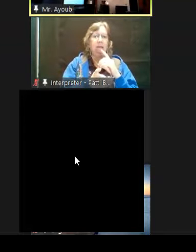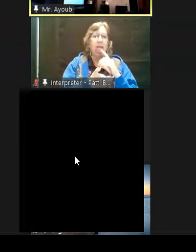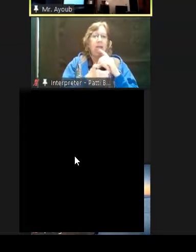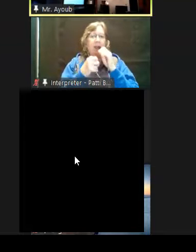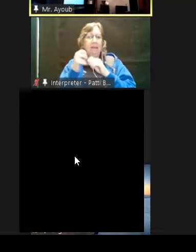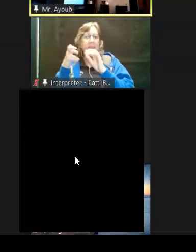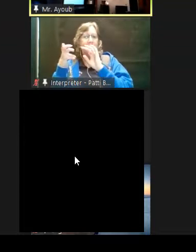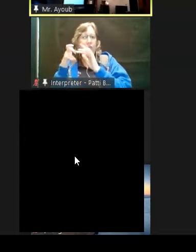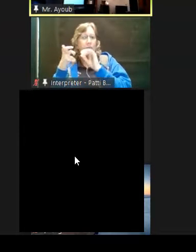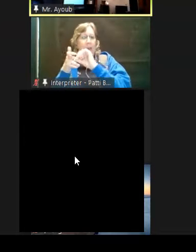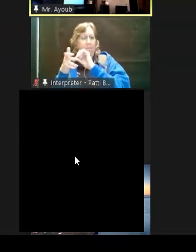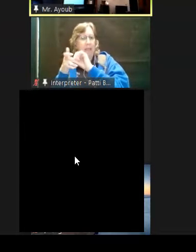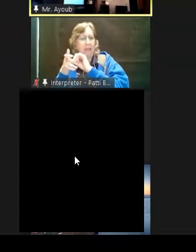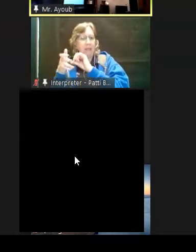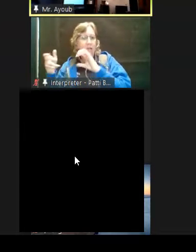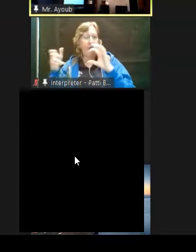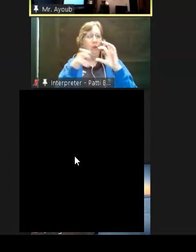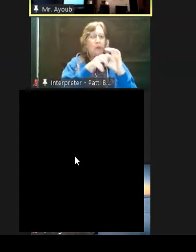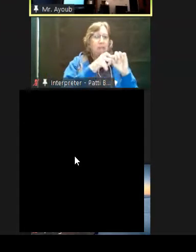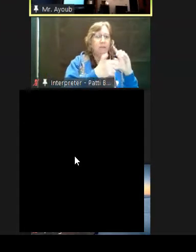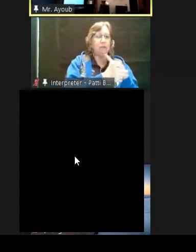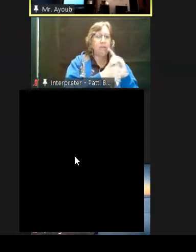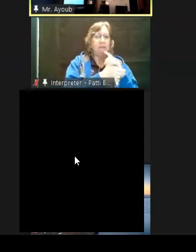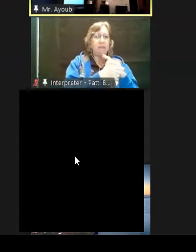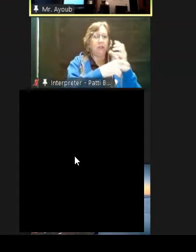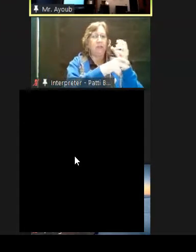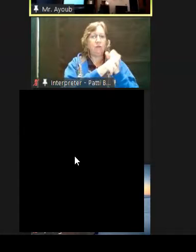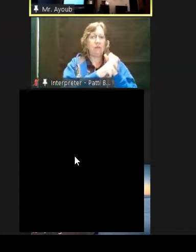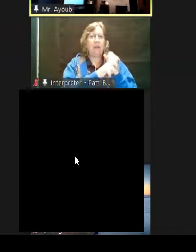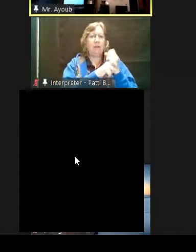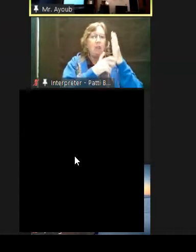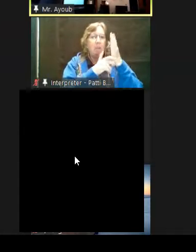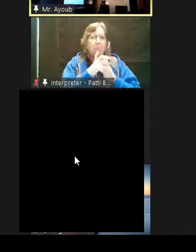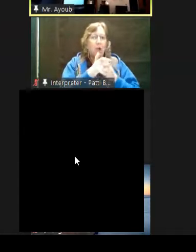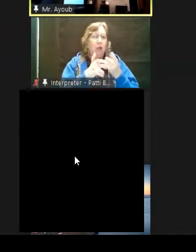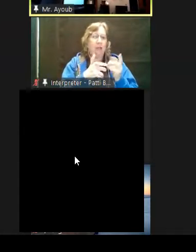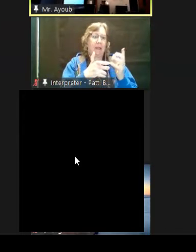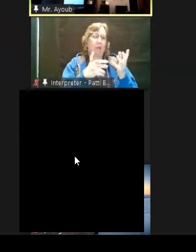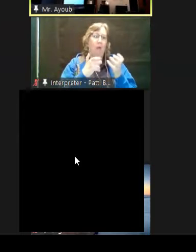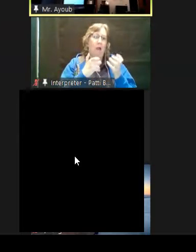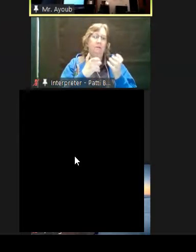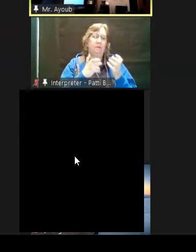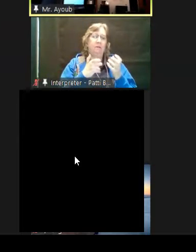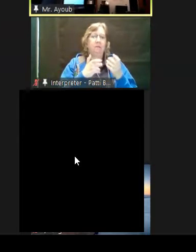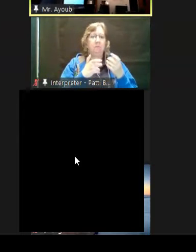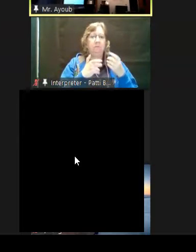will link to the dictionary and only take the piece that they want. So you're not going to take everything unless you want everything.